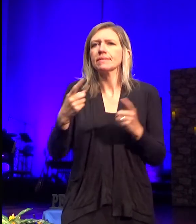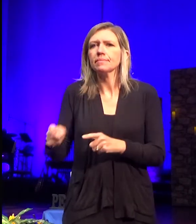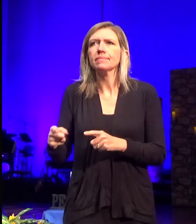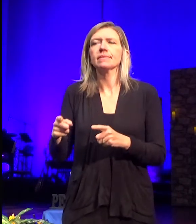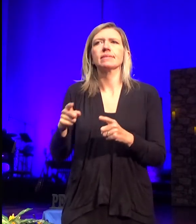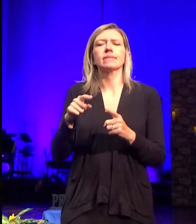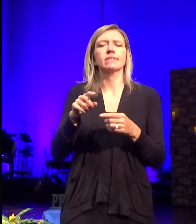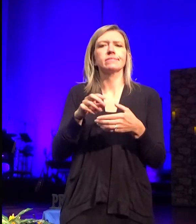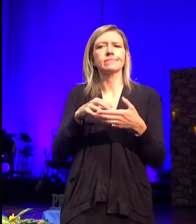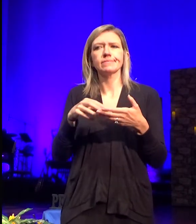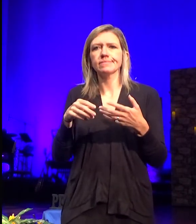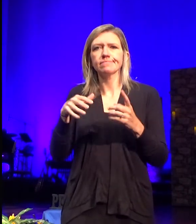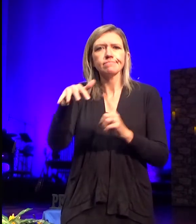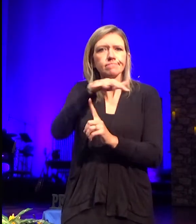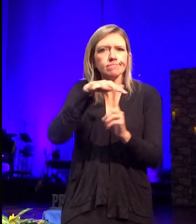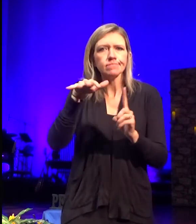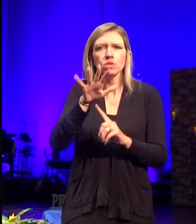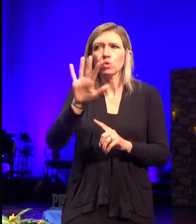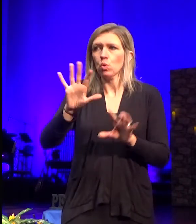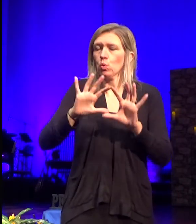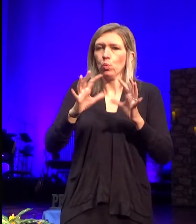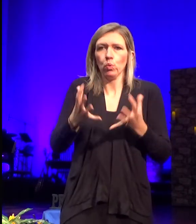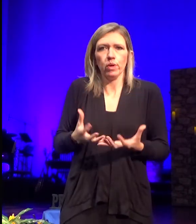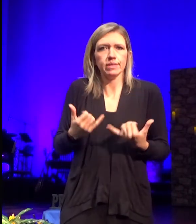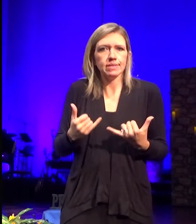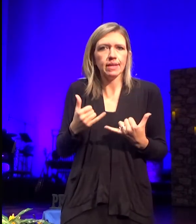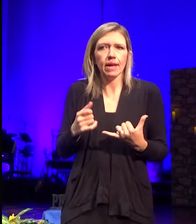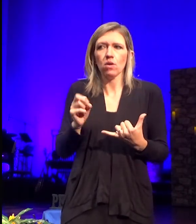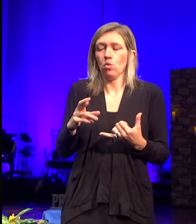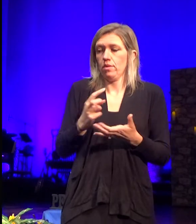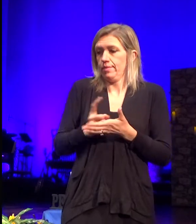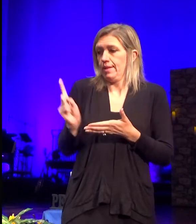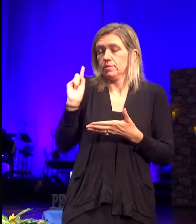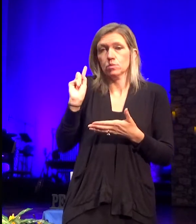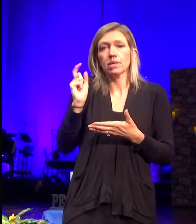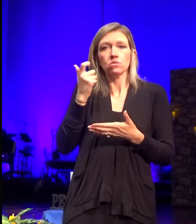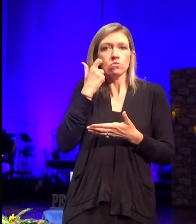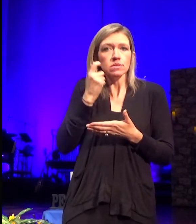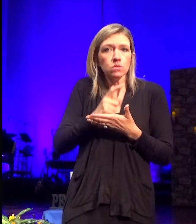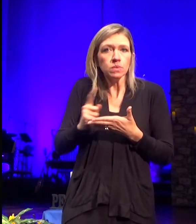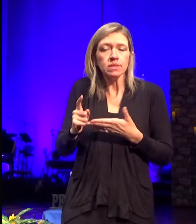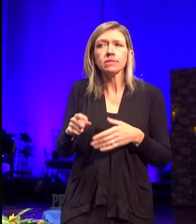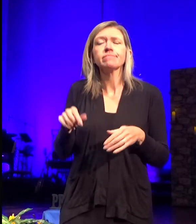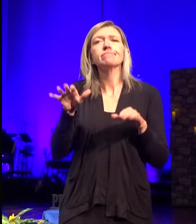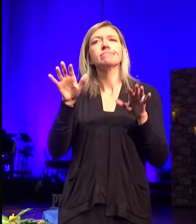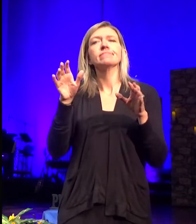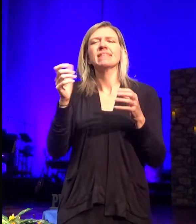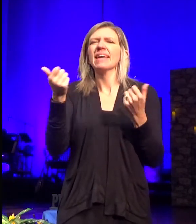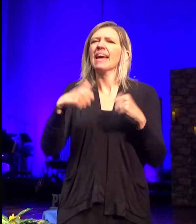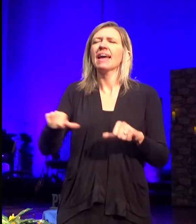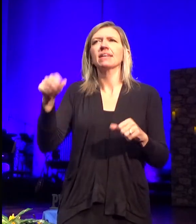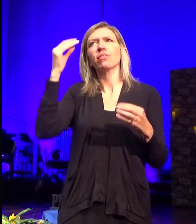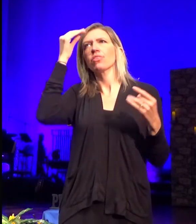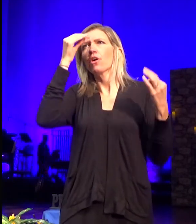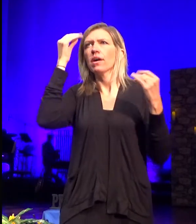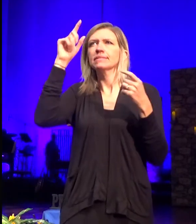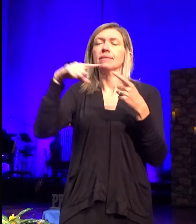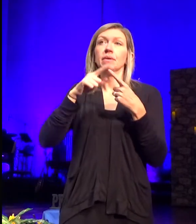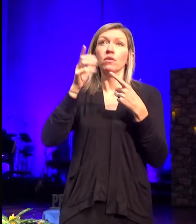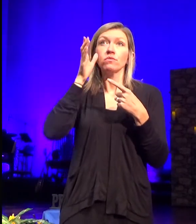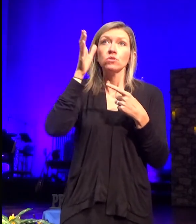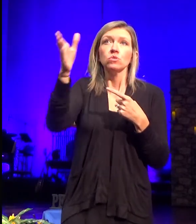perhaps have been in your world today or this past week. Set down any thought about what is to